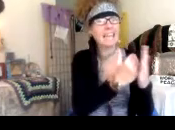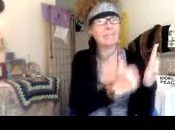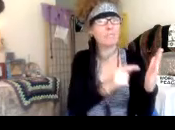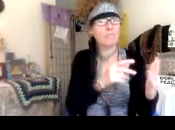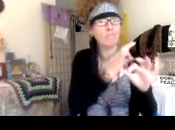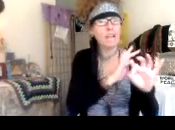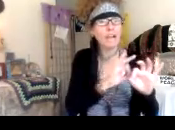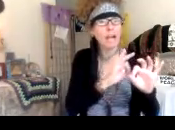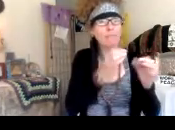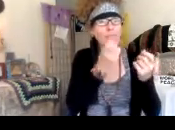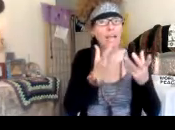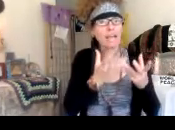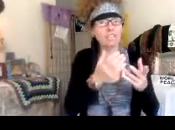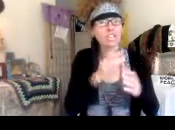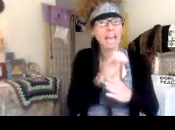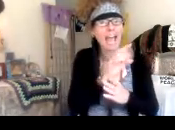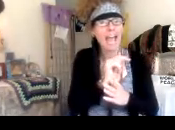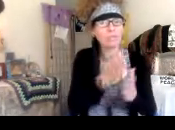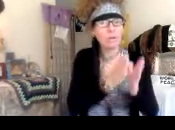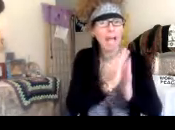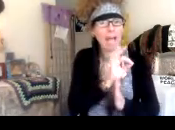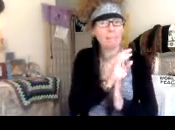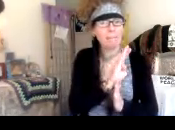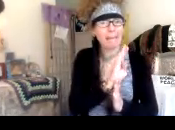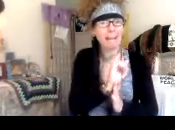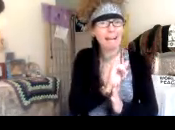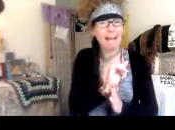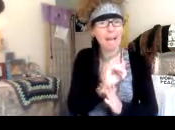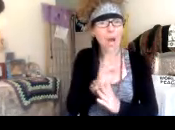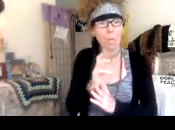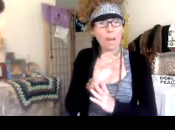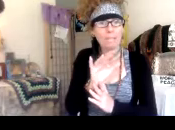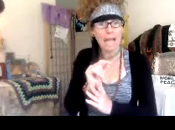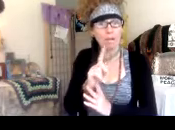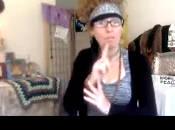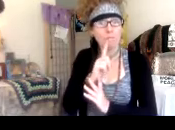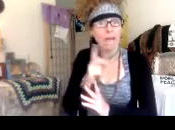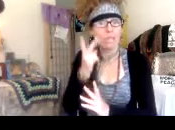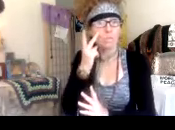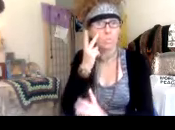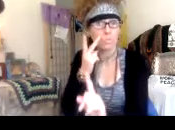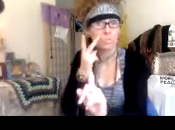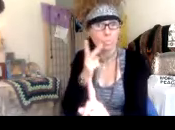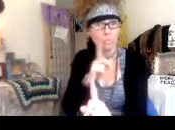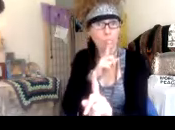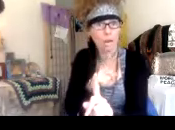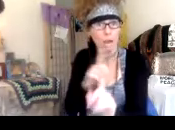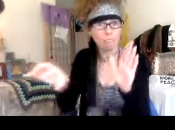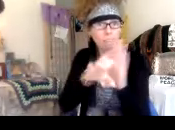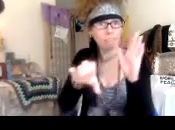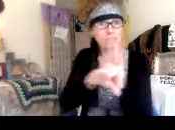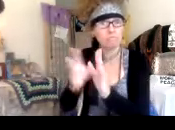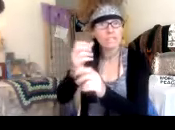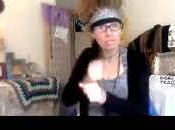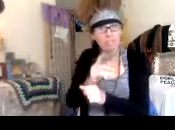Act request on the FBI's website. This is a real case. What you're about to see are real photographs. They retrieved the flying saucer